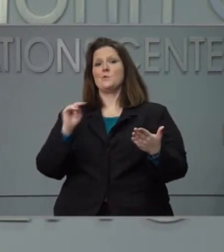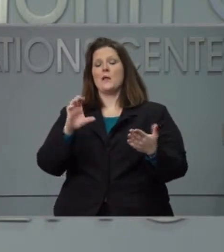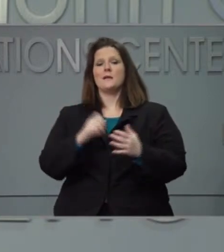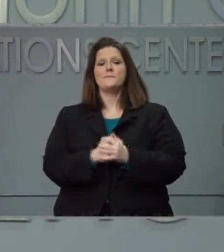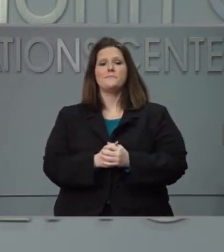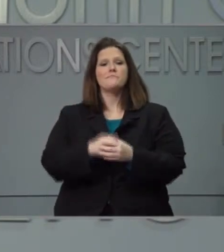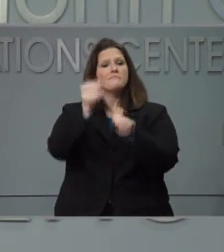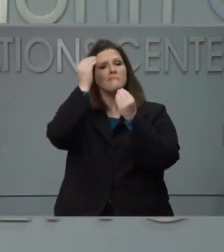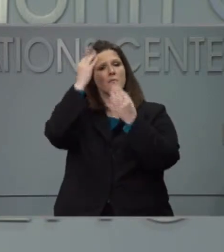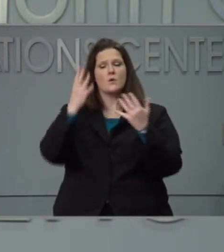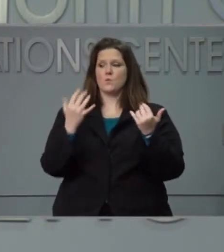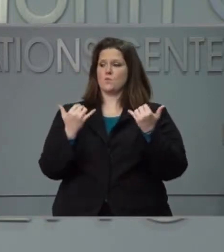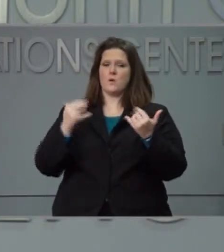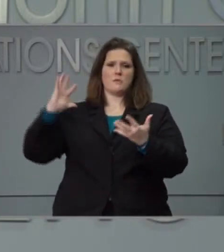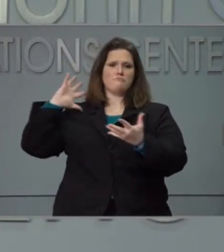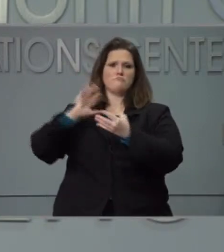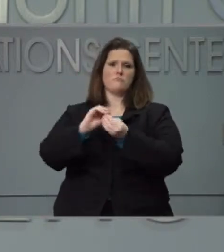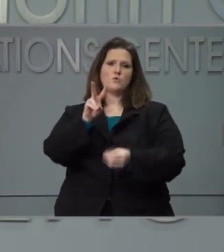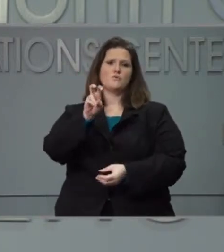have